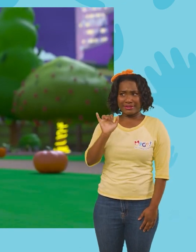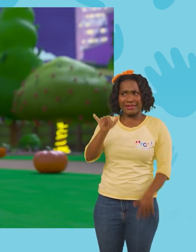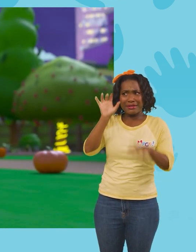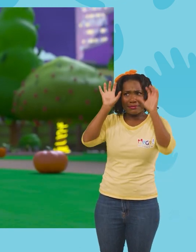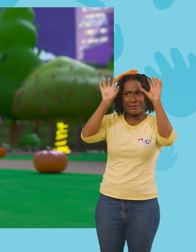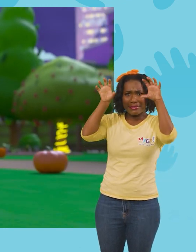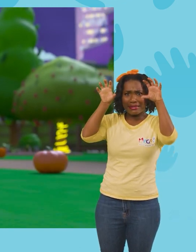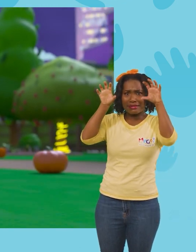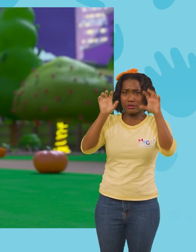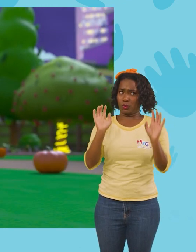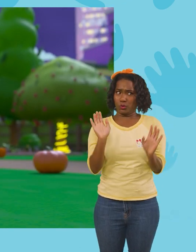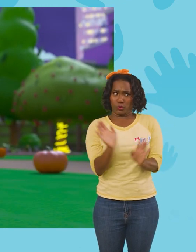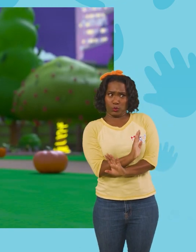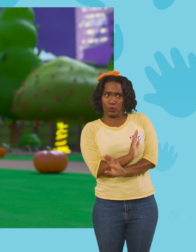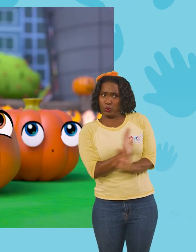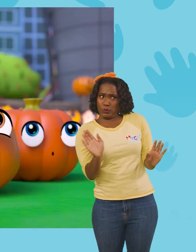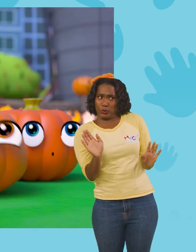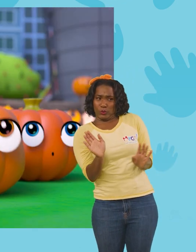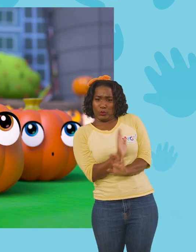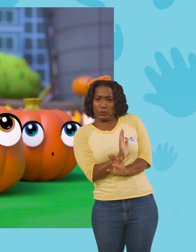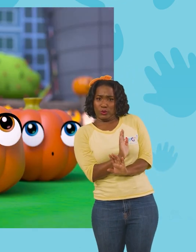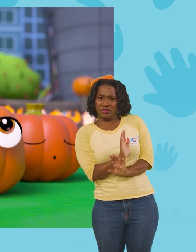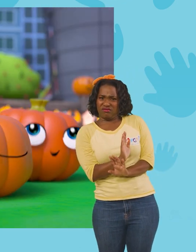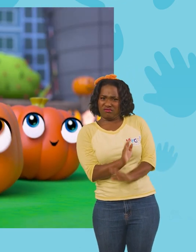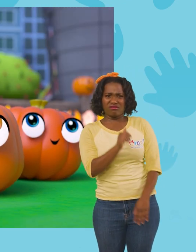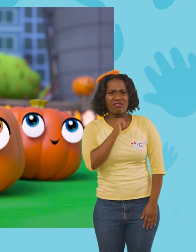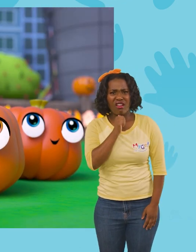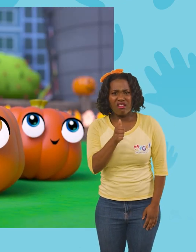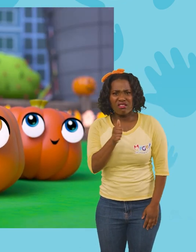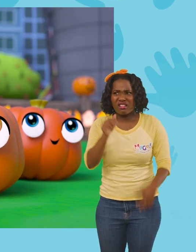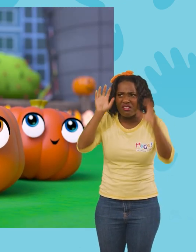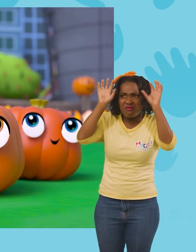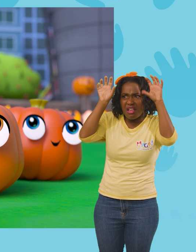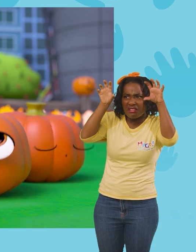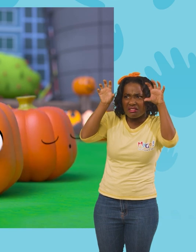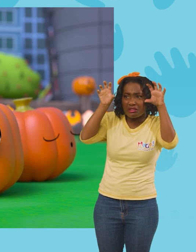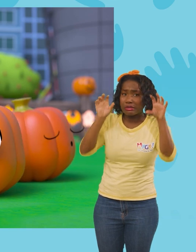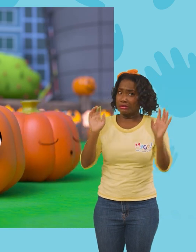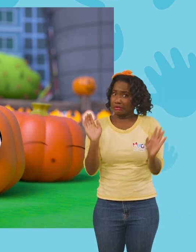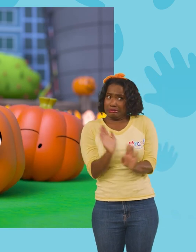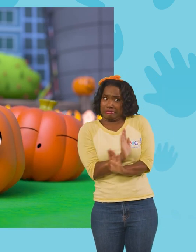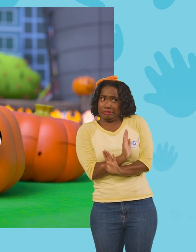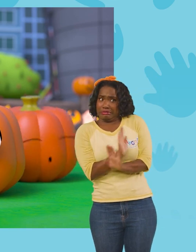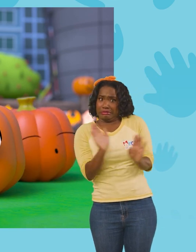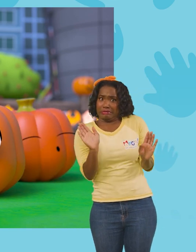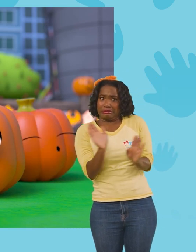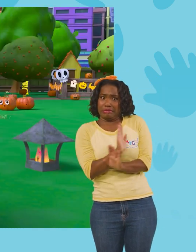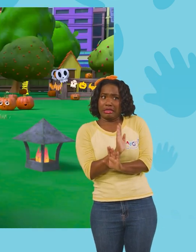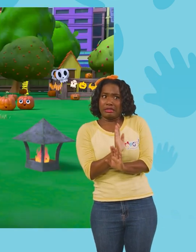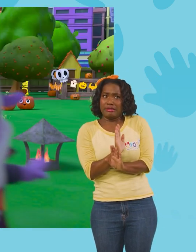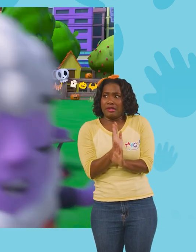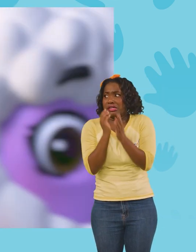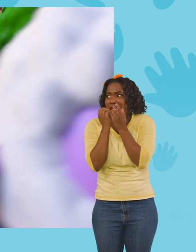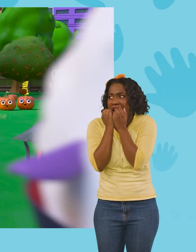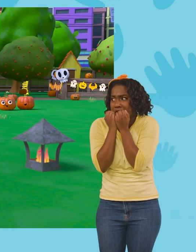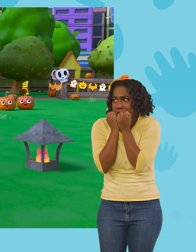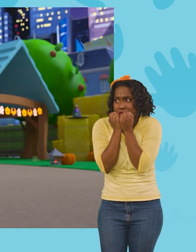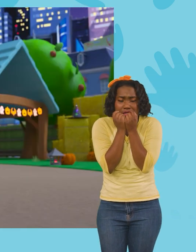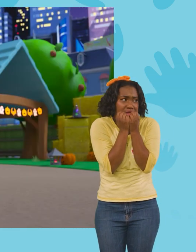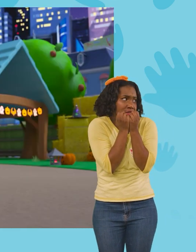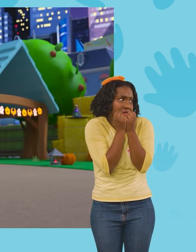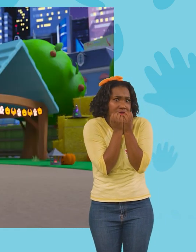that a monster? No, no, no. Huh? It's not a monster? No, no, no. So